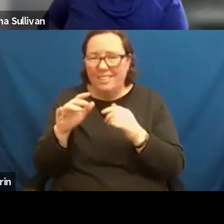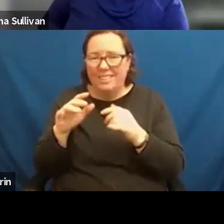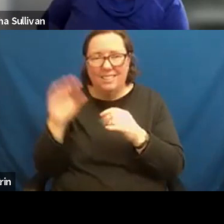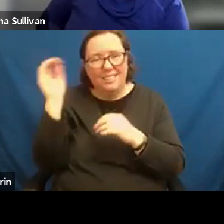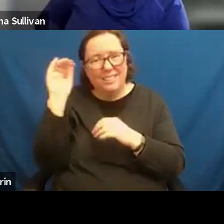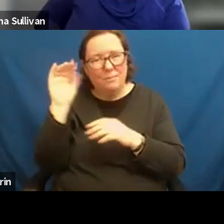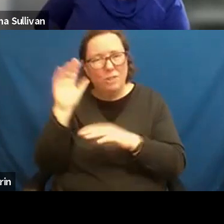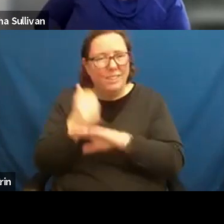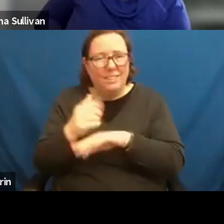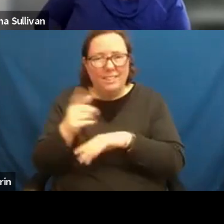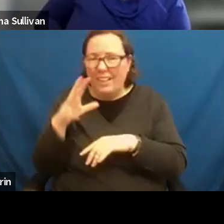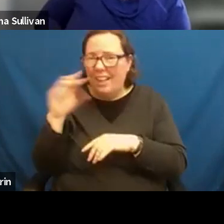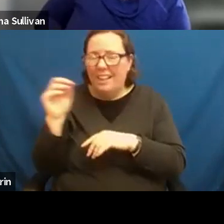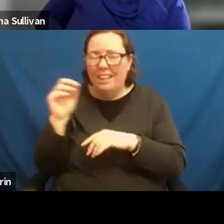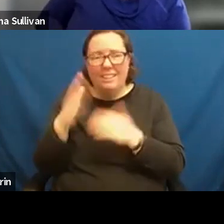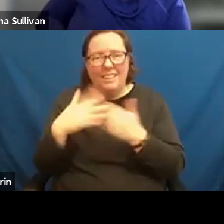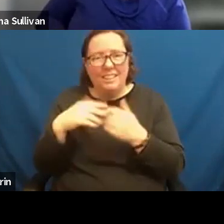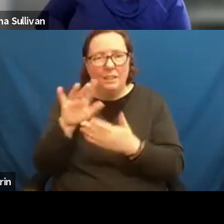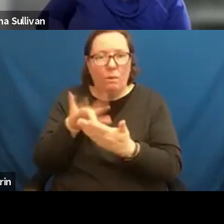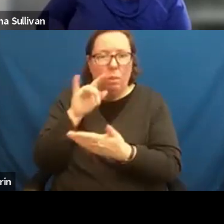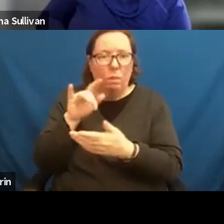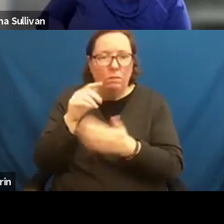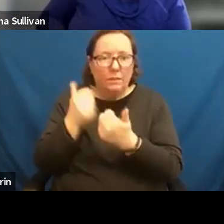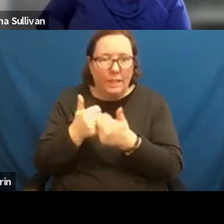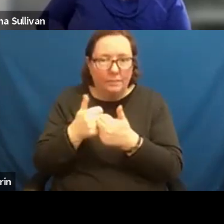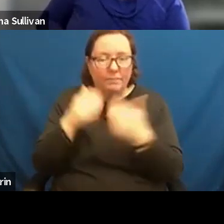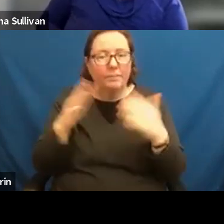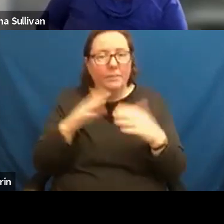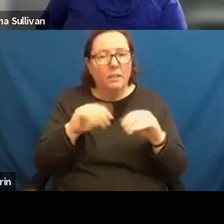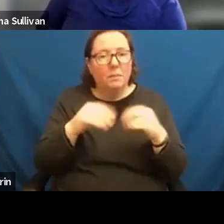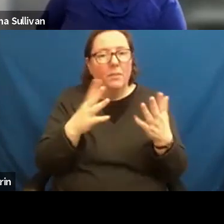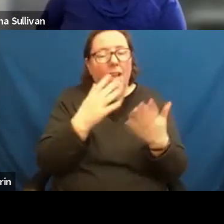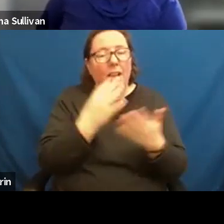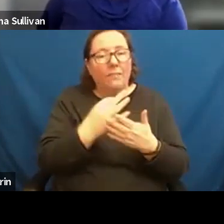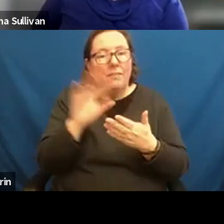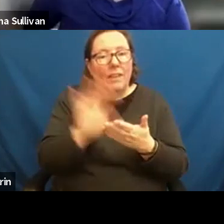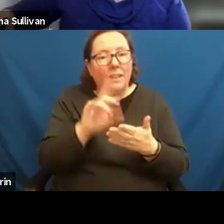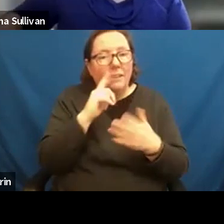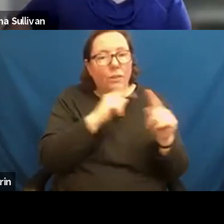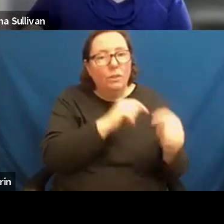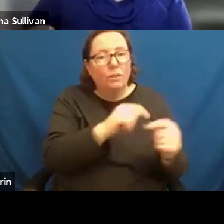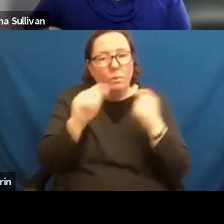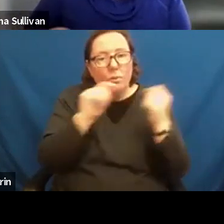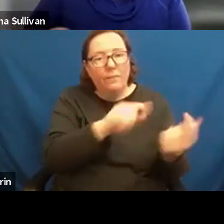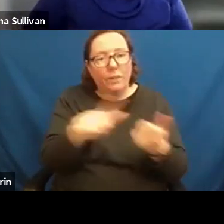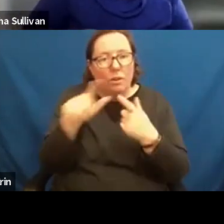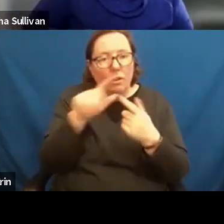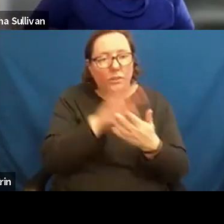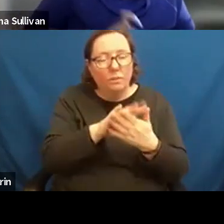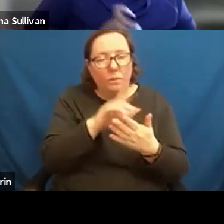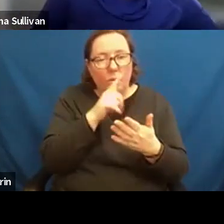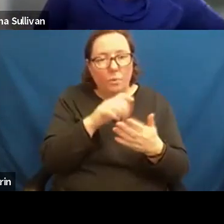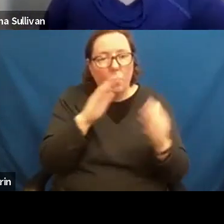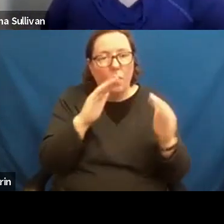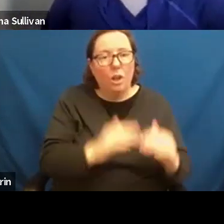game. Provide funding for additional tutoring and didactic activities for schools that are low